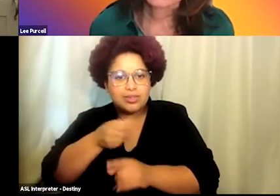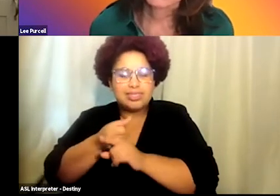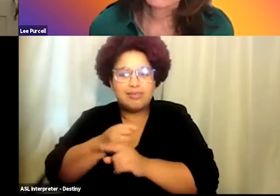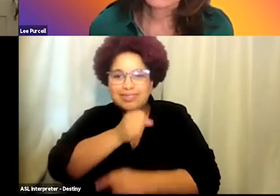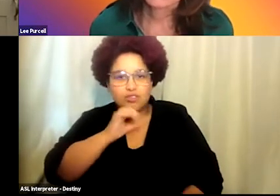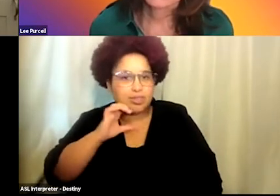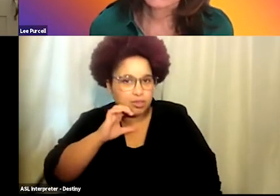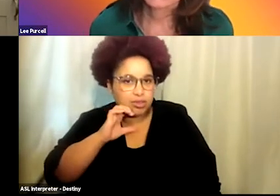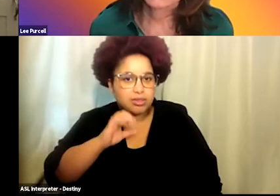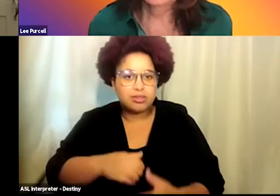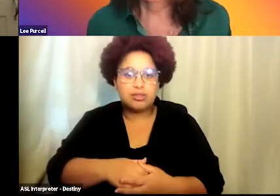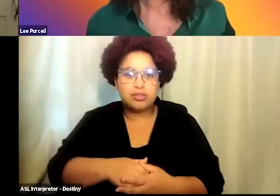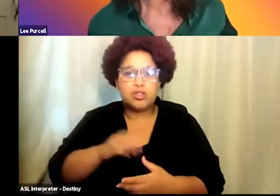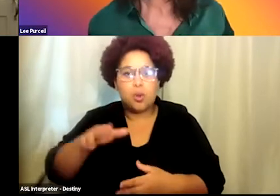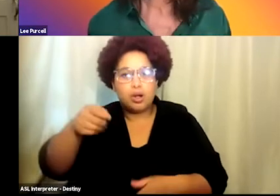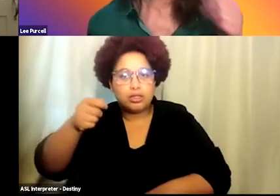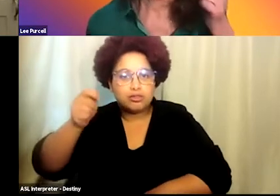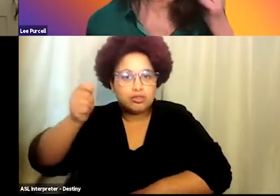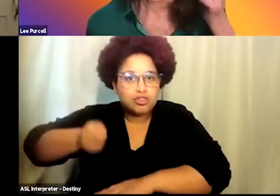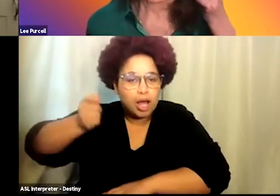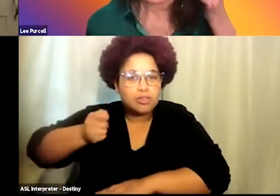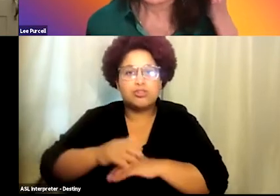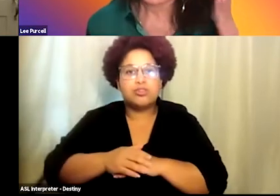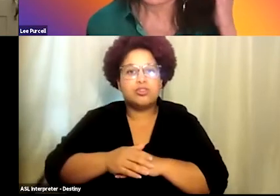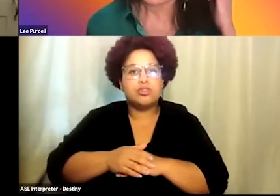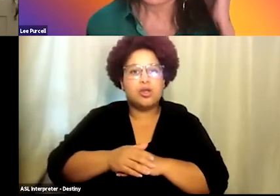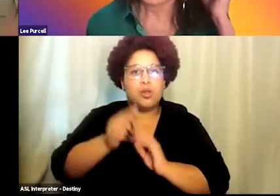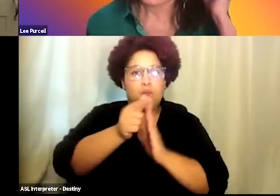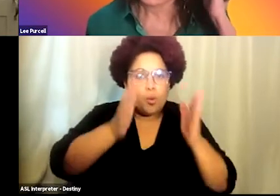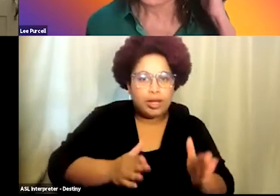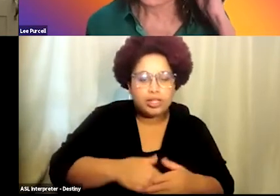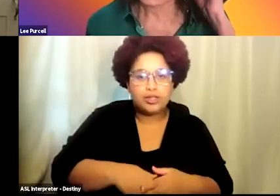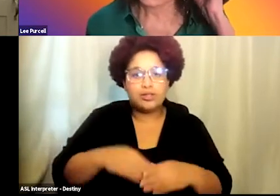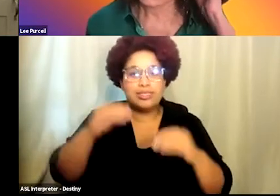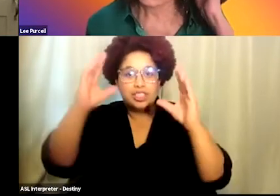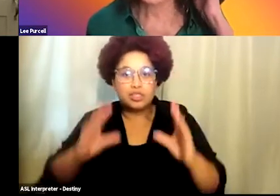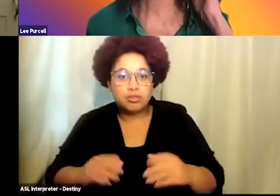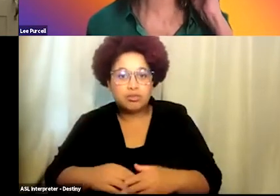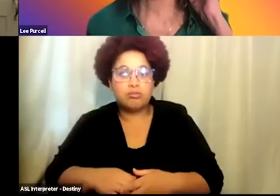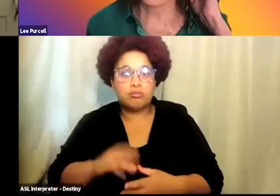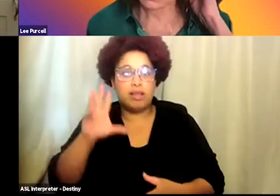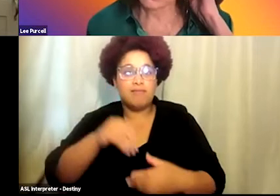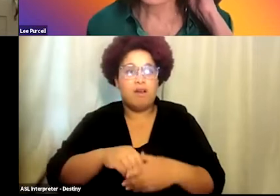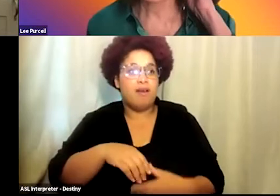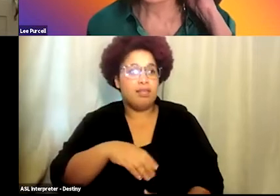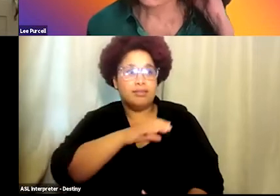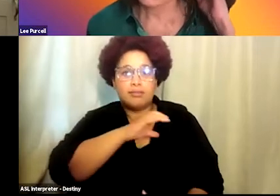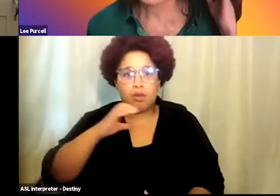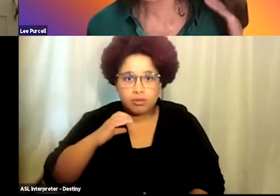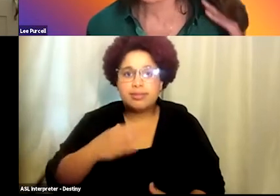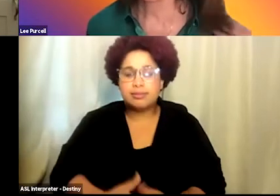well. That is your judge, your lawyer, your teacher, your cabinet member, you know, of the United States of